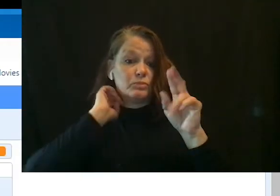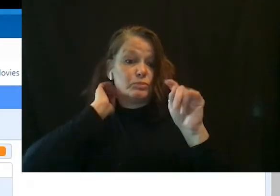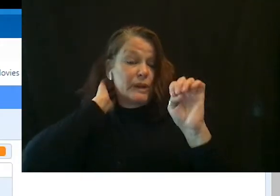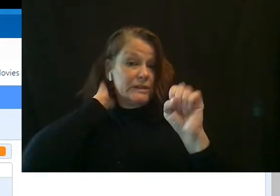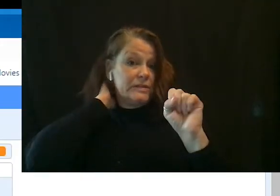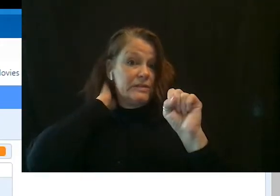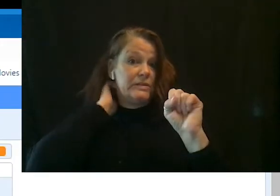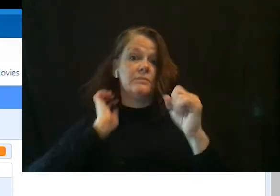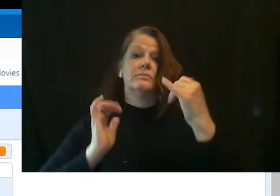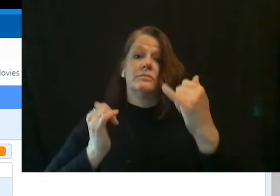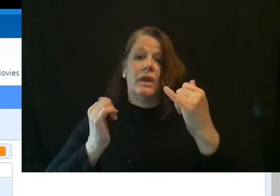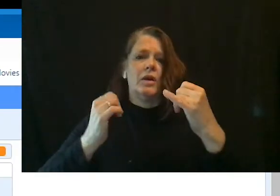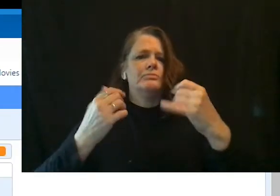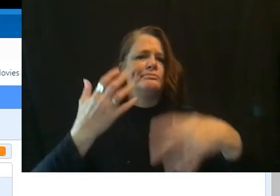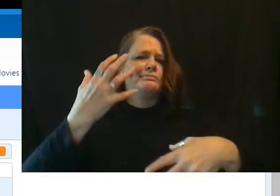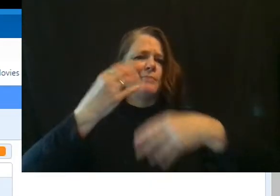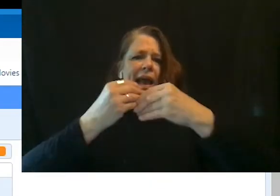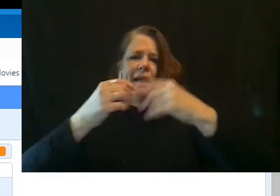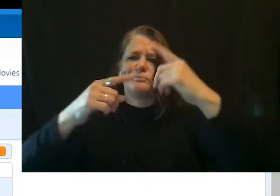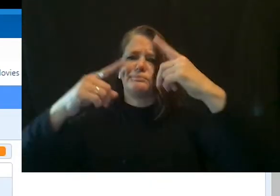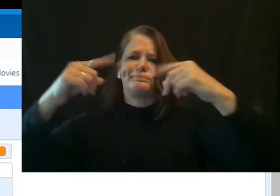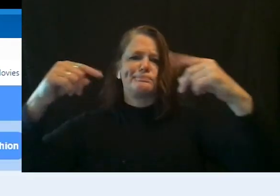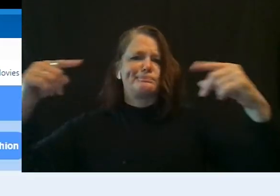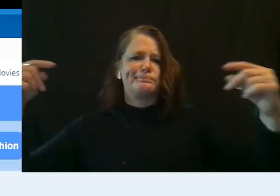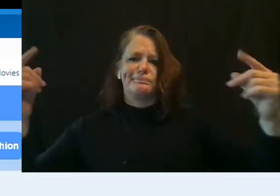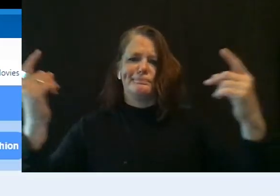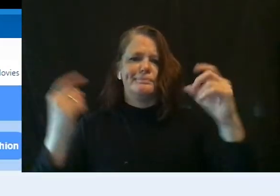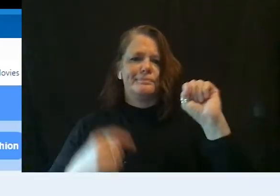And we're going to add some random sprites.